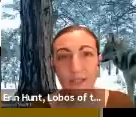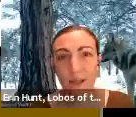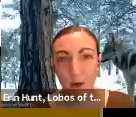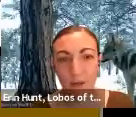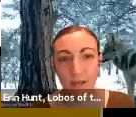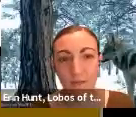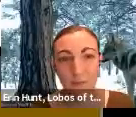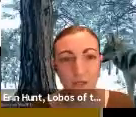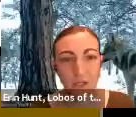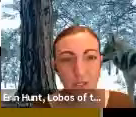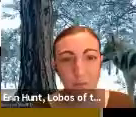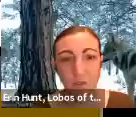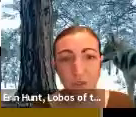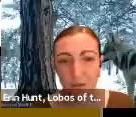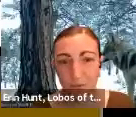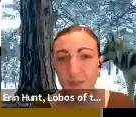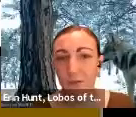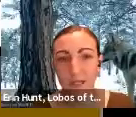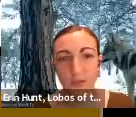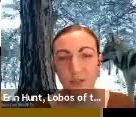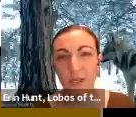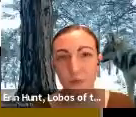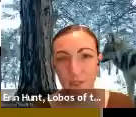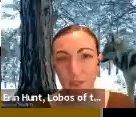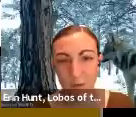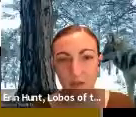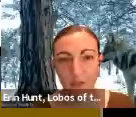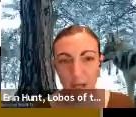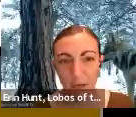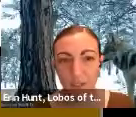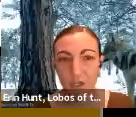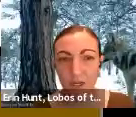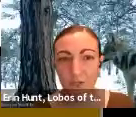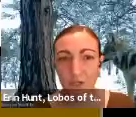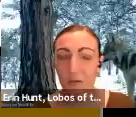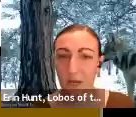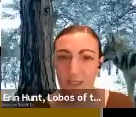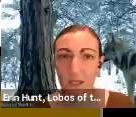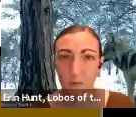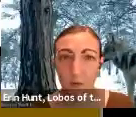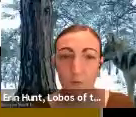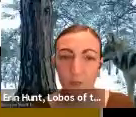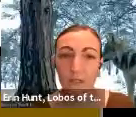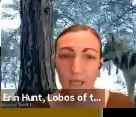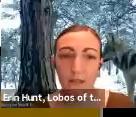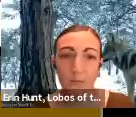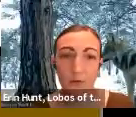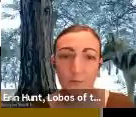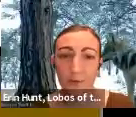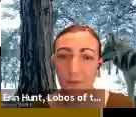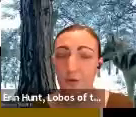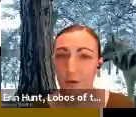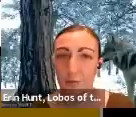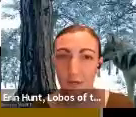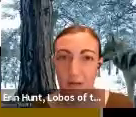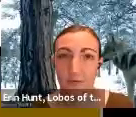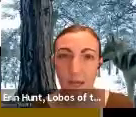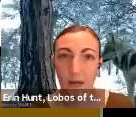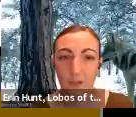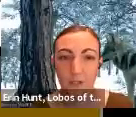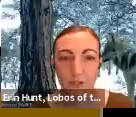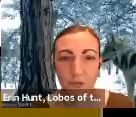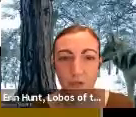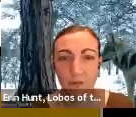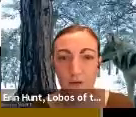can predict that wildlife species will shift their ranges in response to climate change, and Mexican wolves will likely move further northward